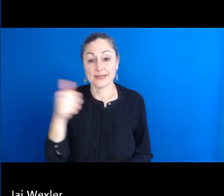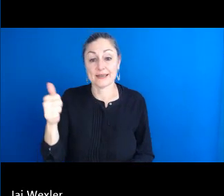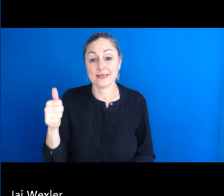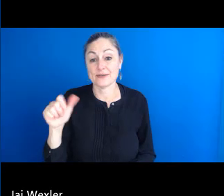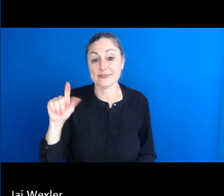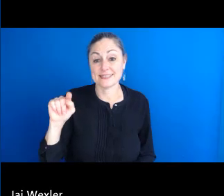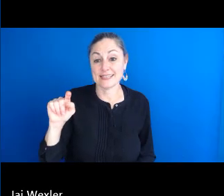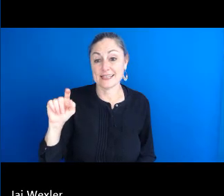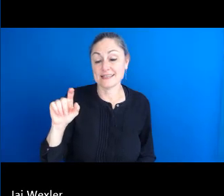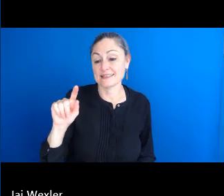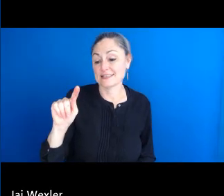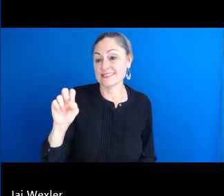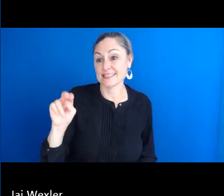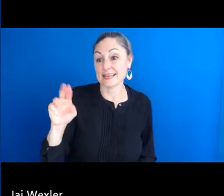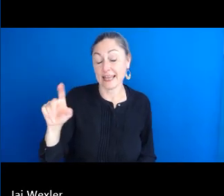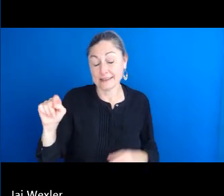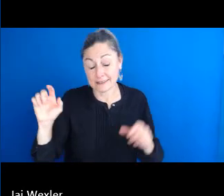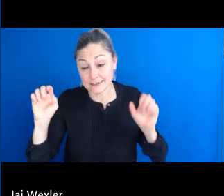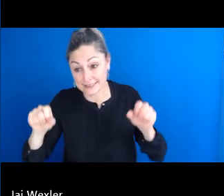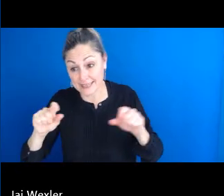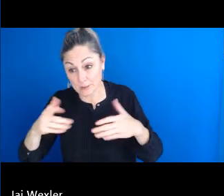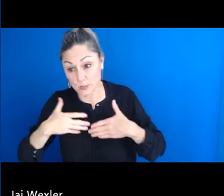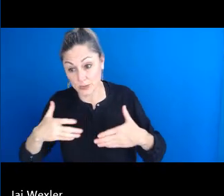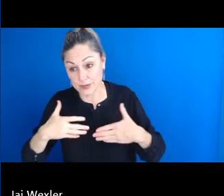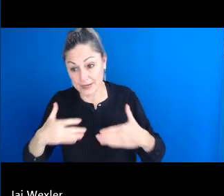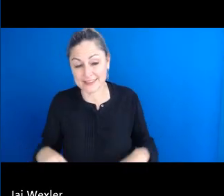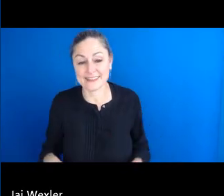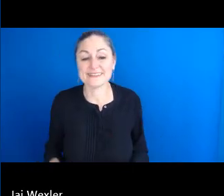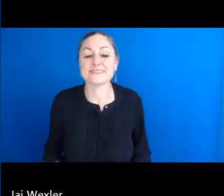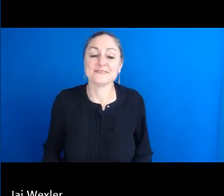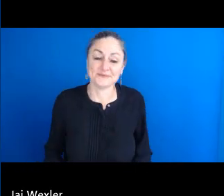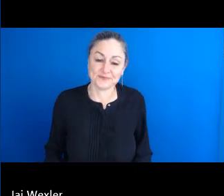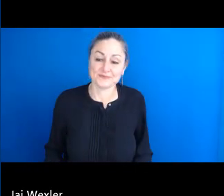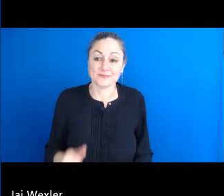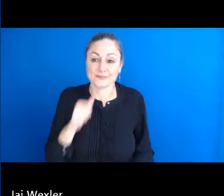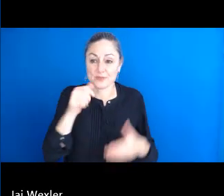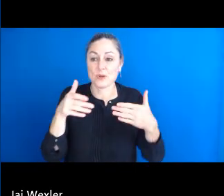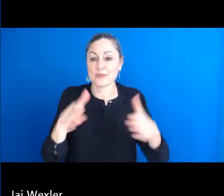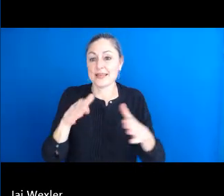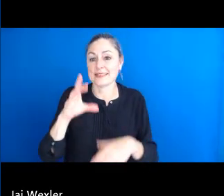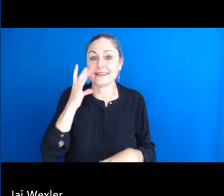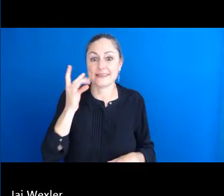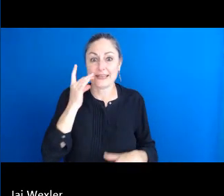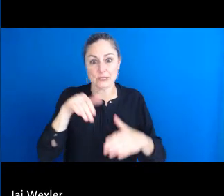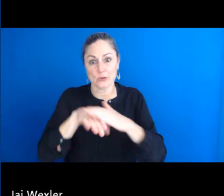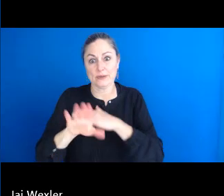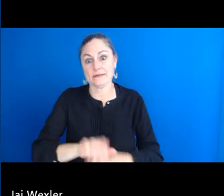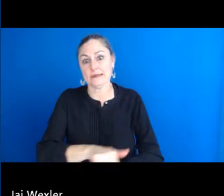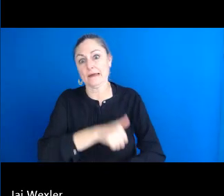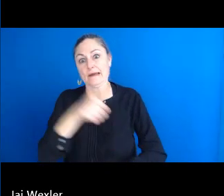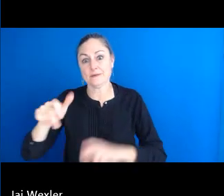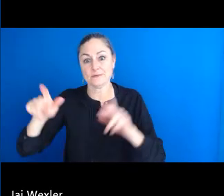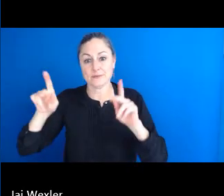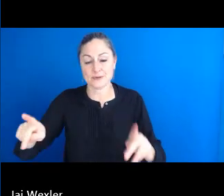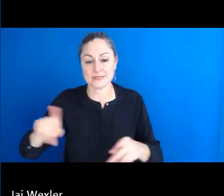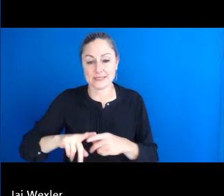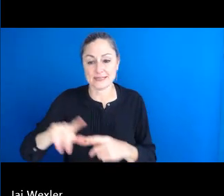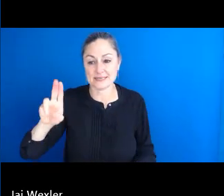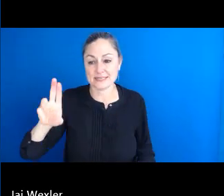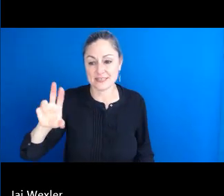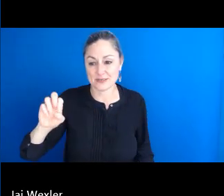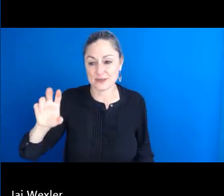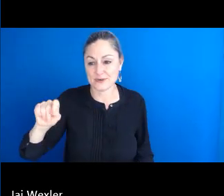able to breathe. Let's see, not allowing the cat to go into the other person's unit. Absolutely. There are some breeds